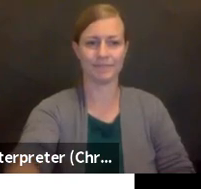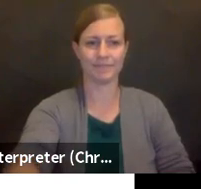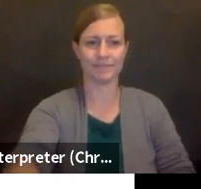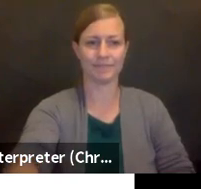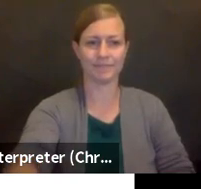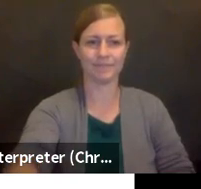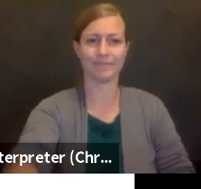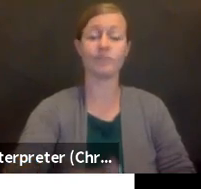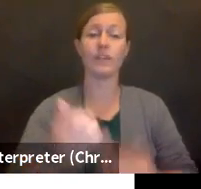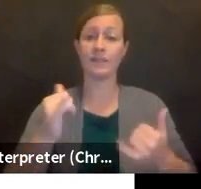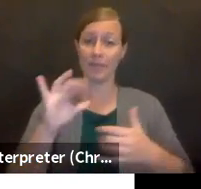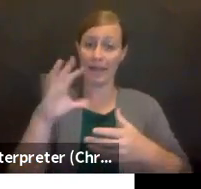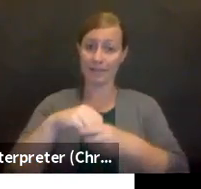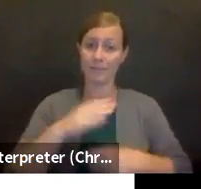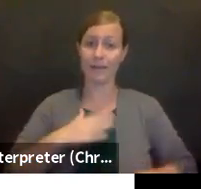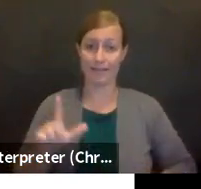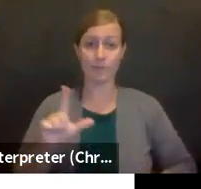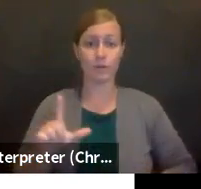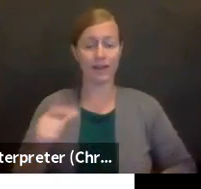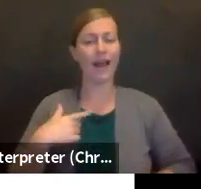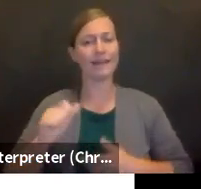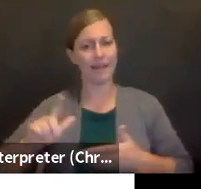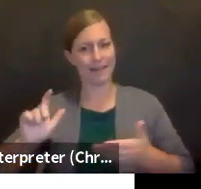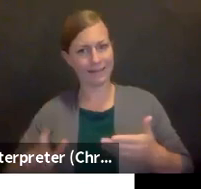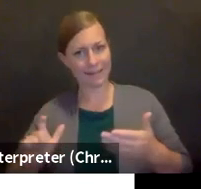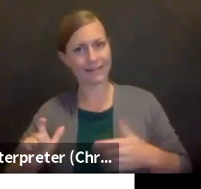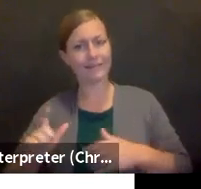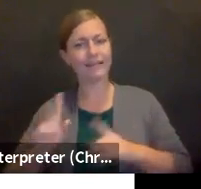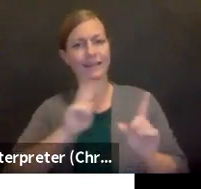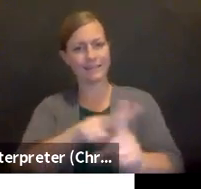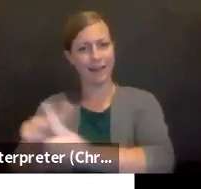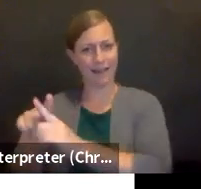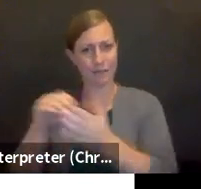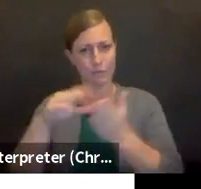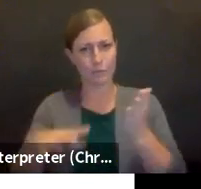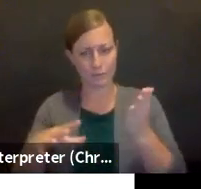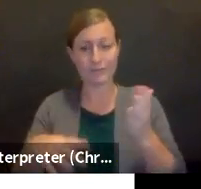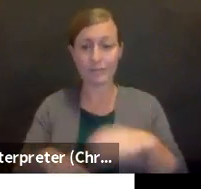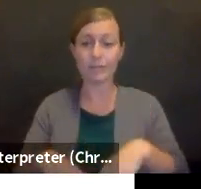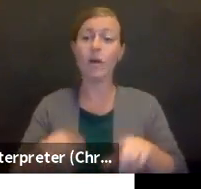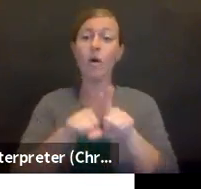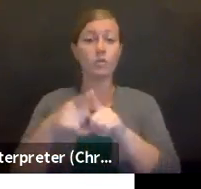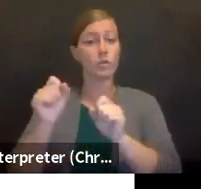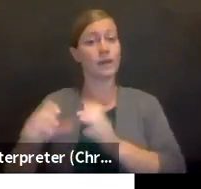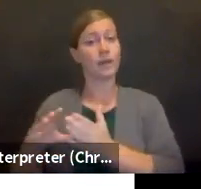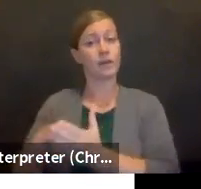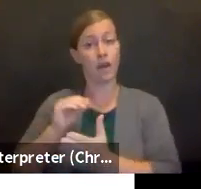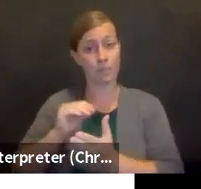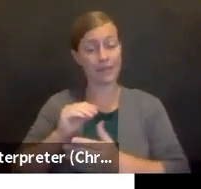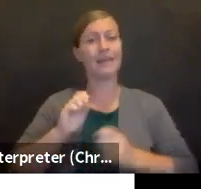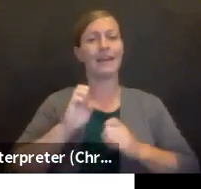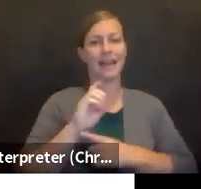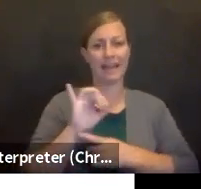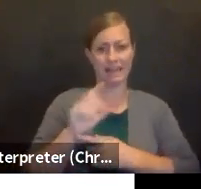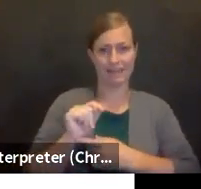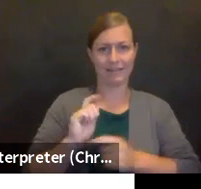go. I can click on it, and I can assign it to students. You may also copy and edit this